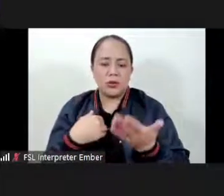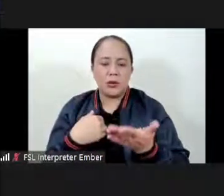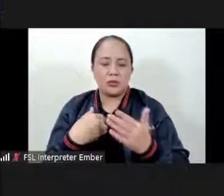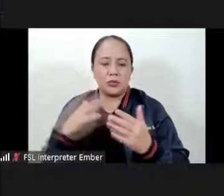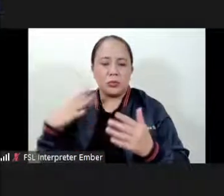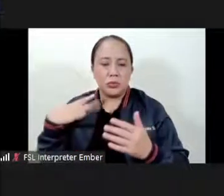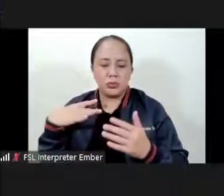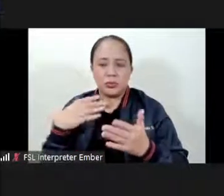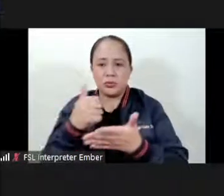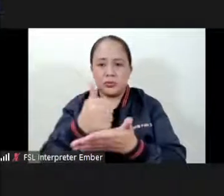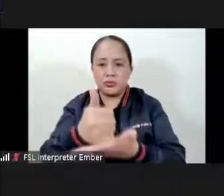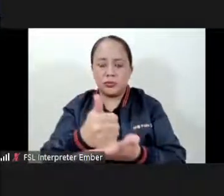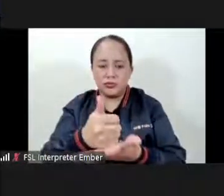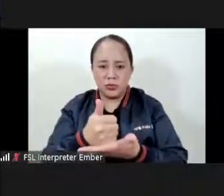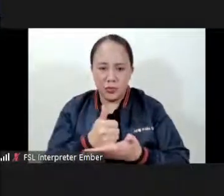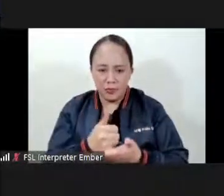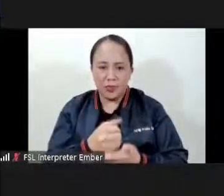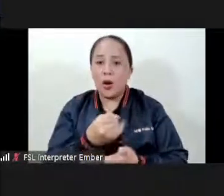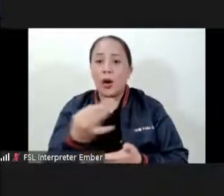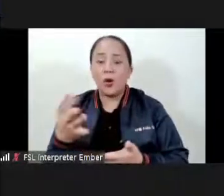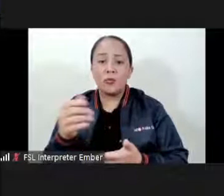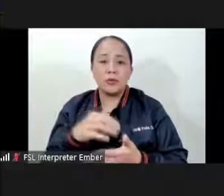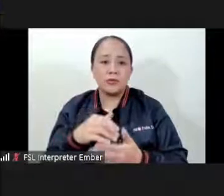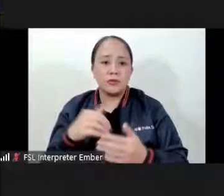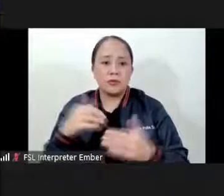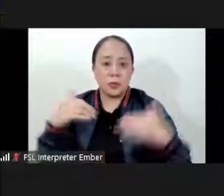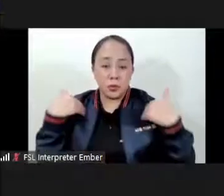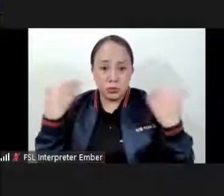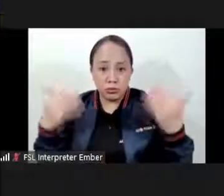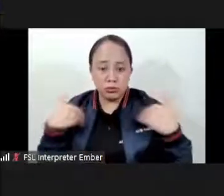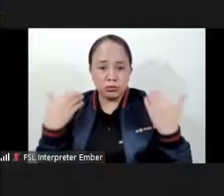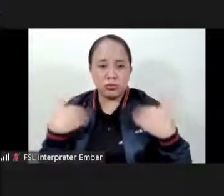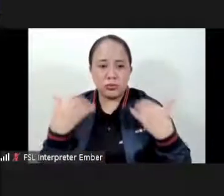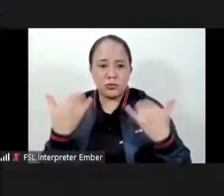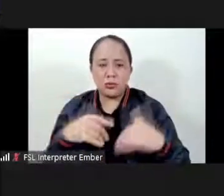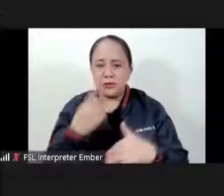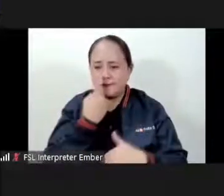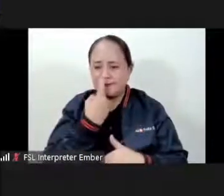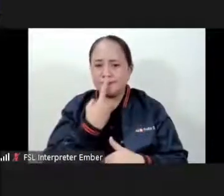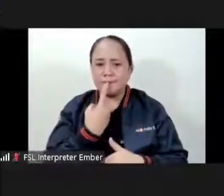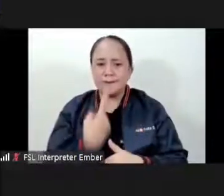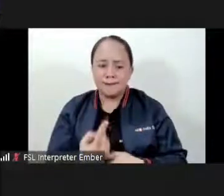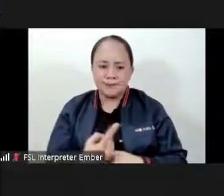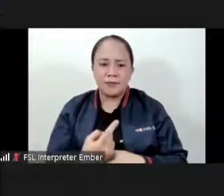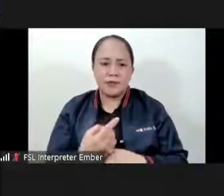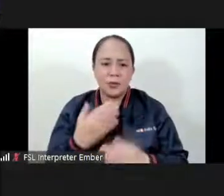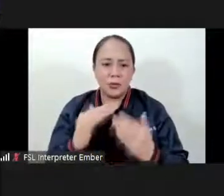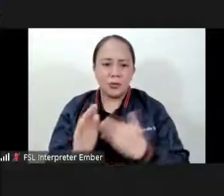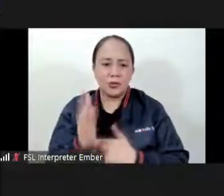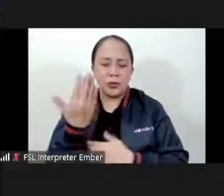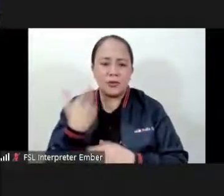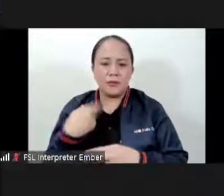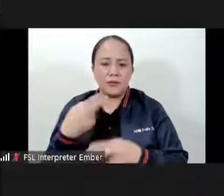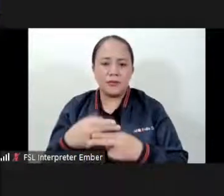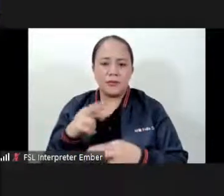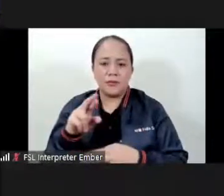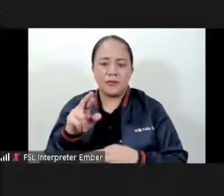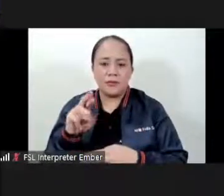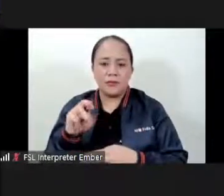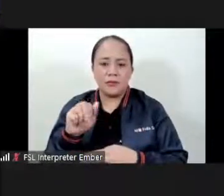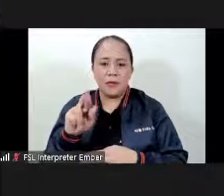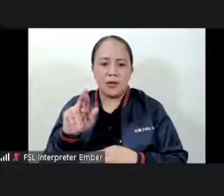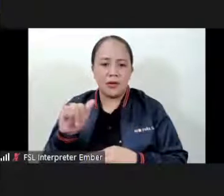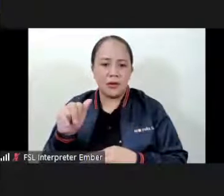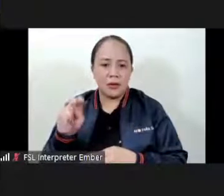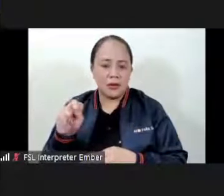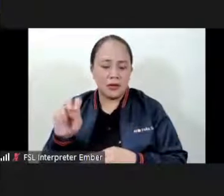help to come? How many adolescents could still be feeling alone? Good morning. I am Marian Joynaria Maritana,